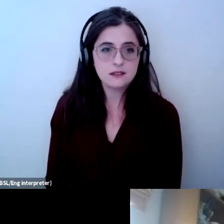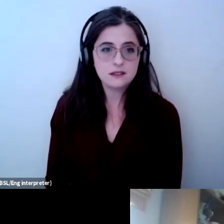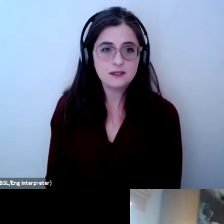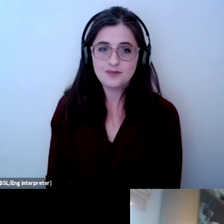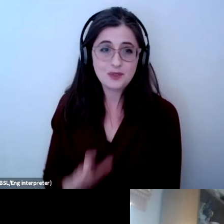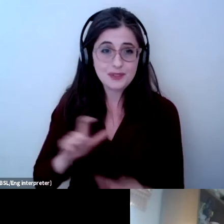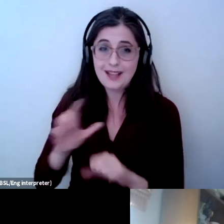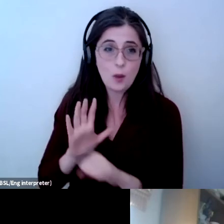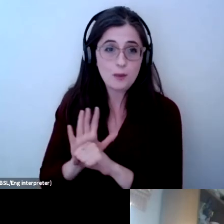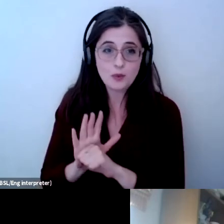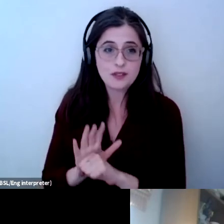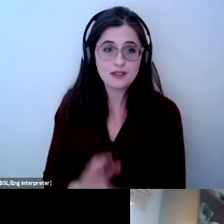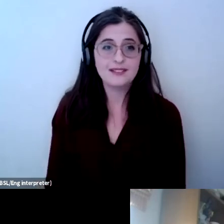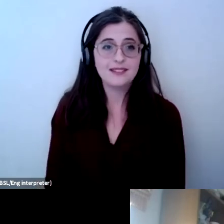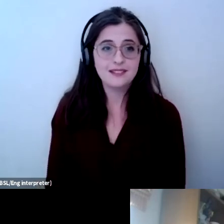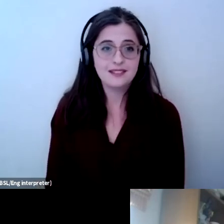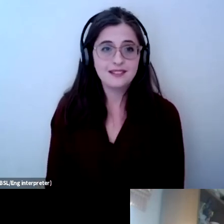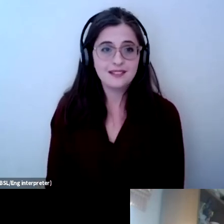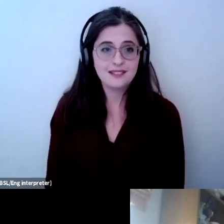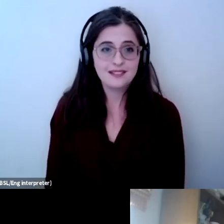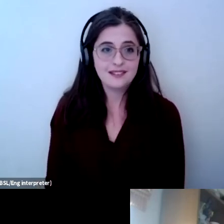You're still on mute.